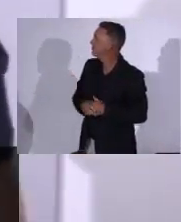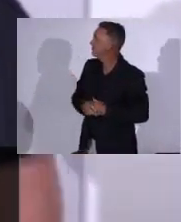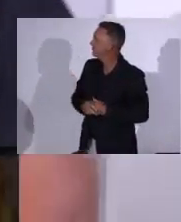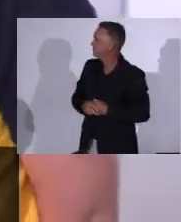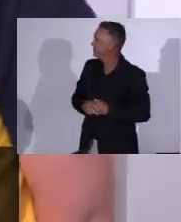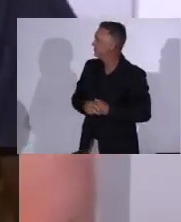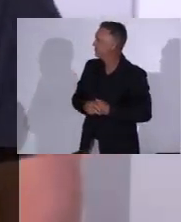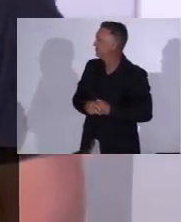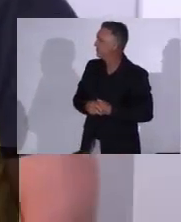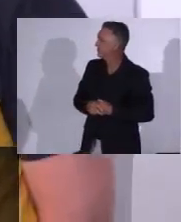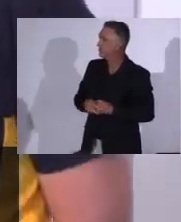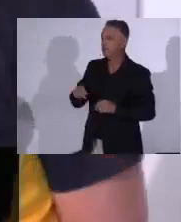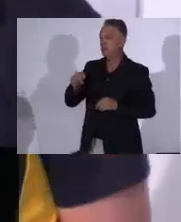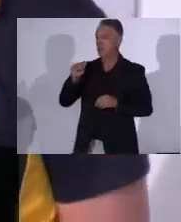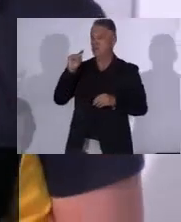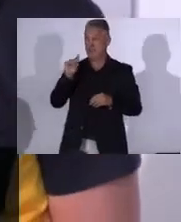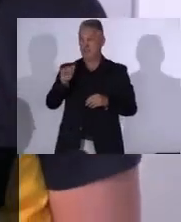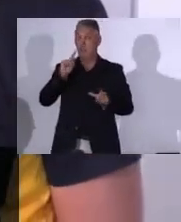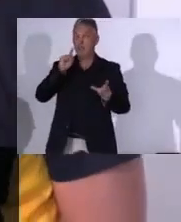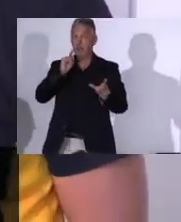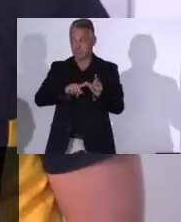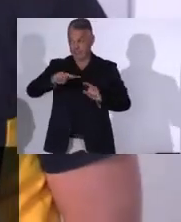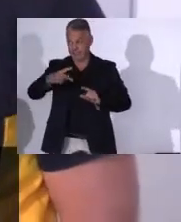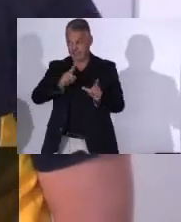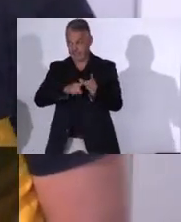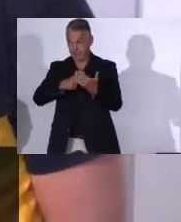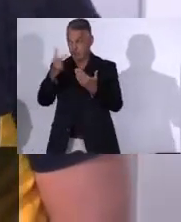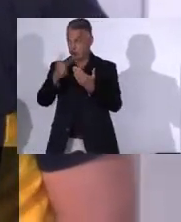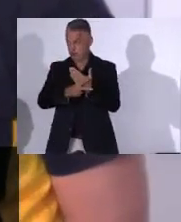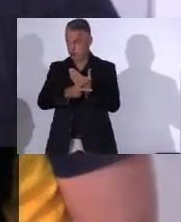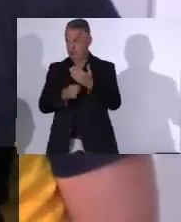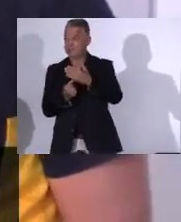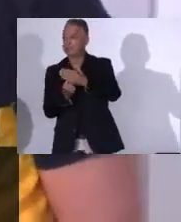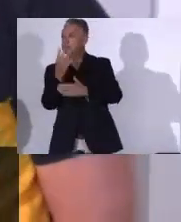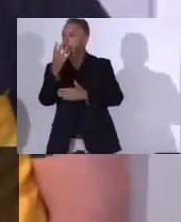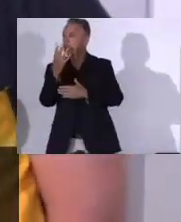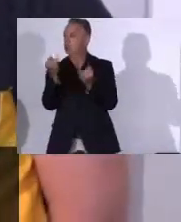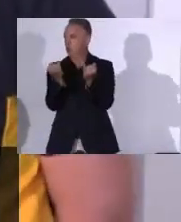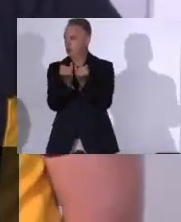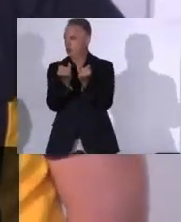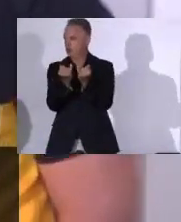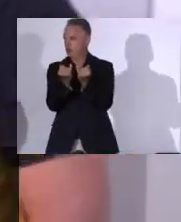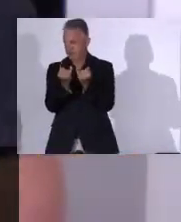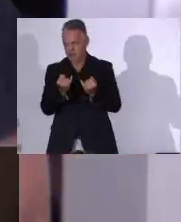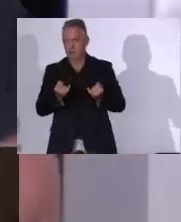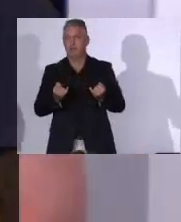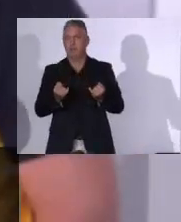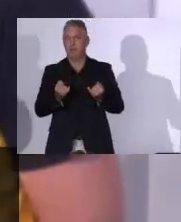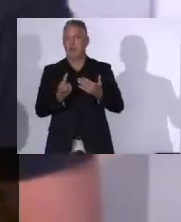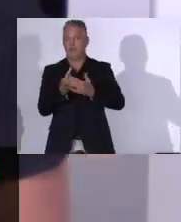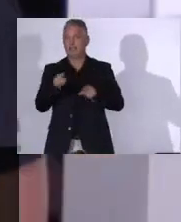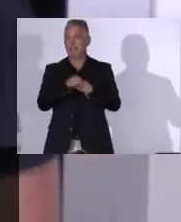the culmination of that program last year was a spring tournament mirroring what was happening in the domestic competition as